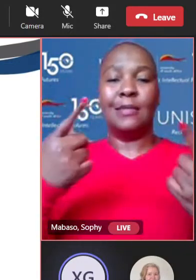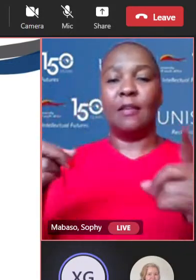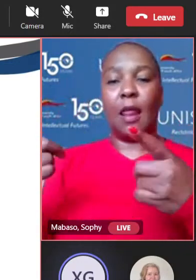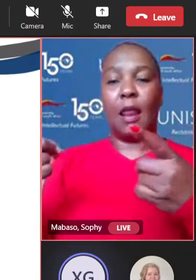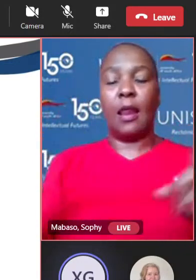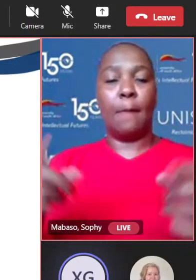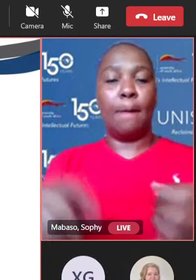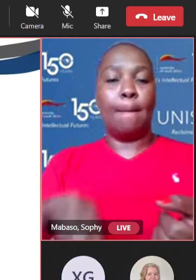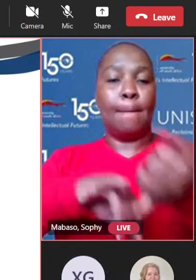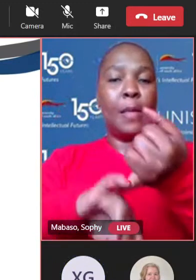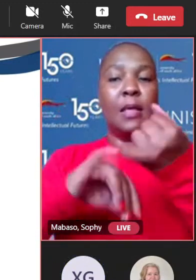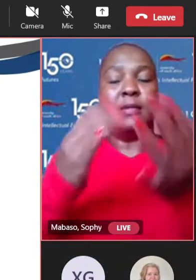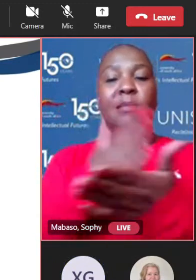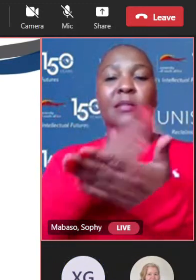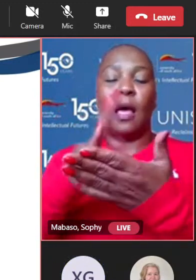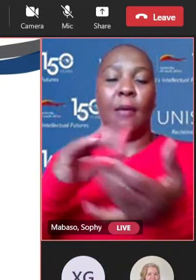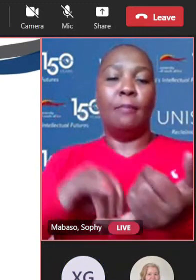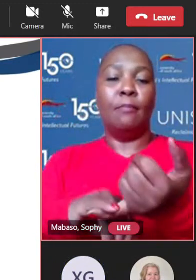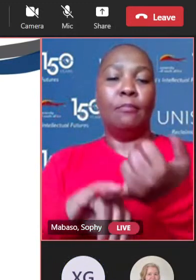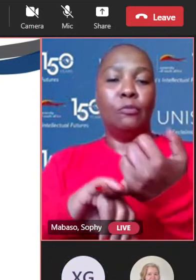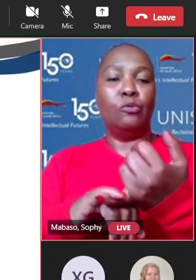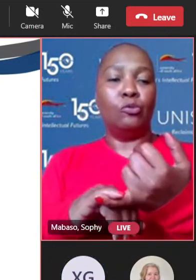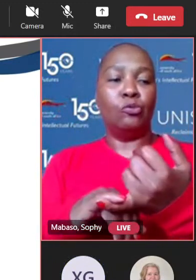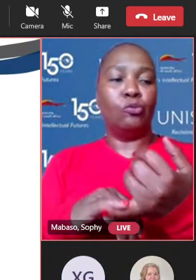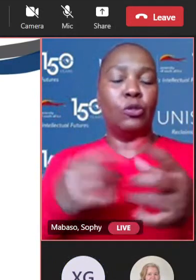Some modules would have